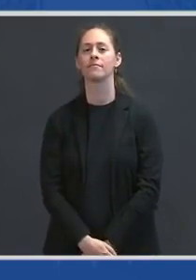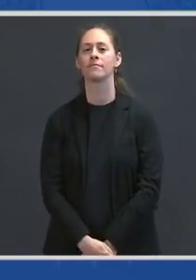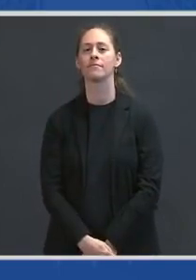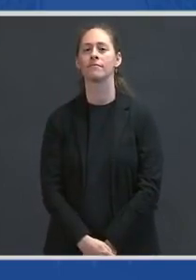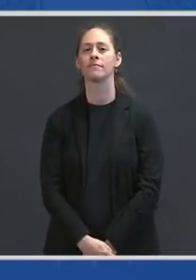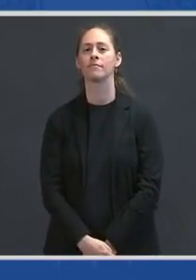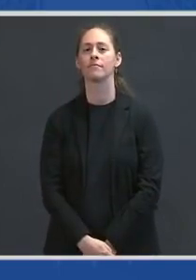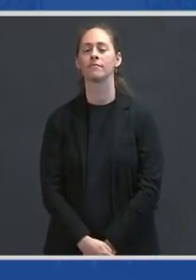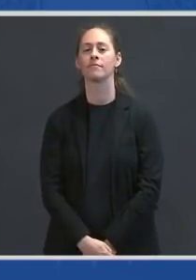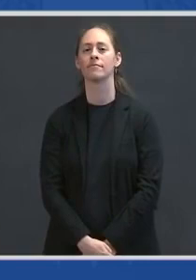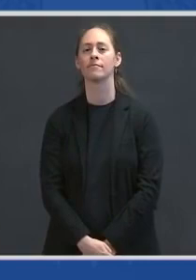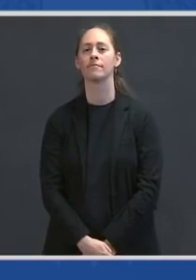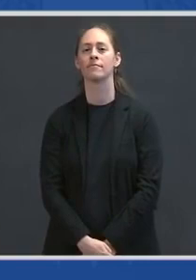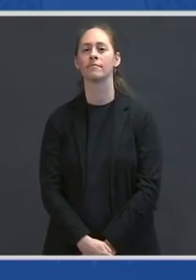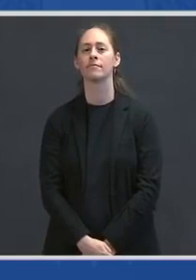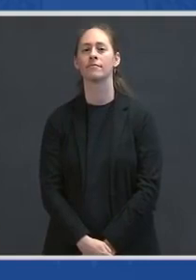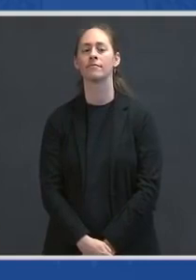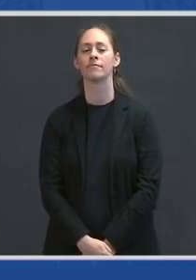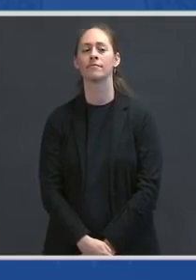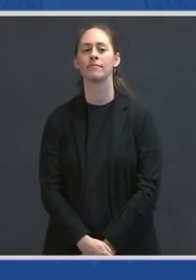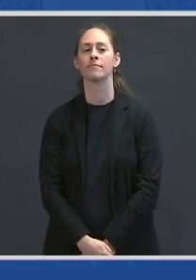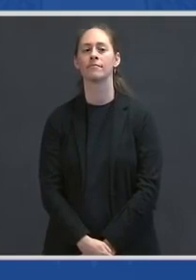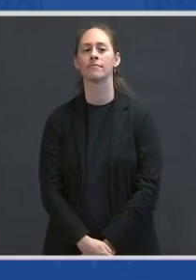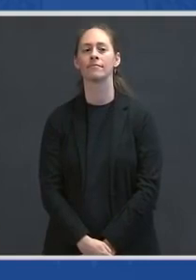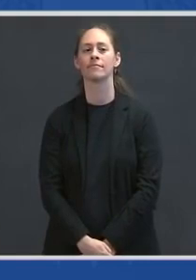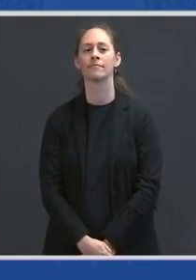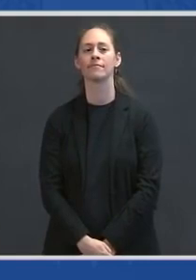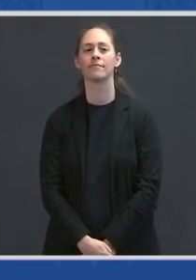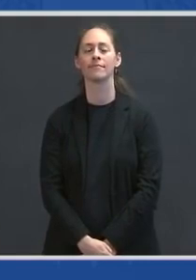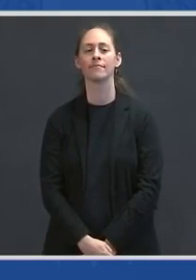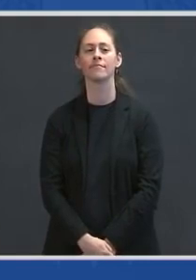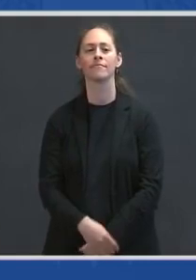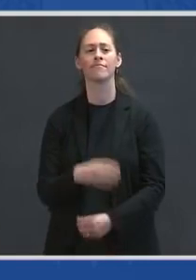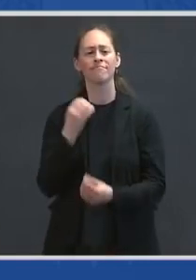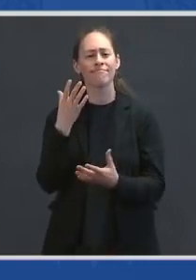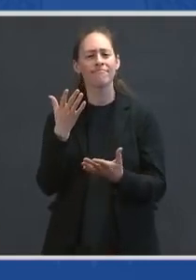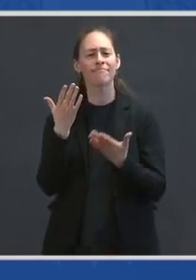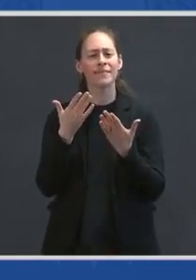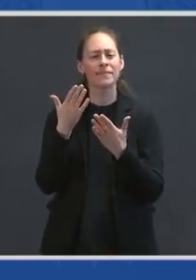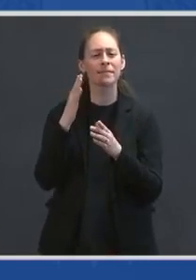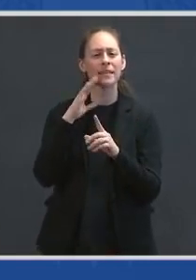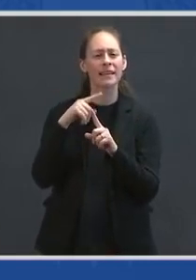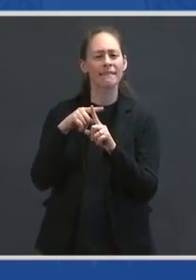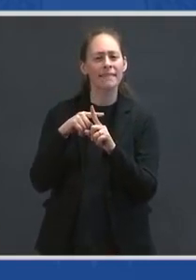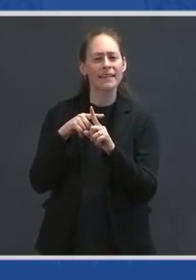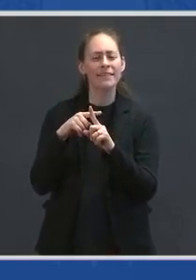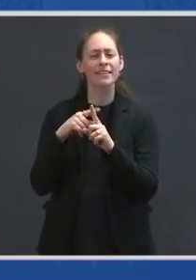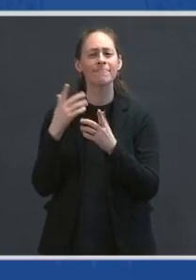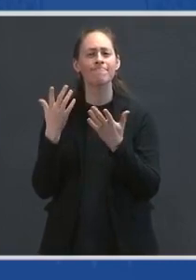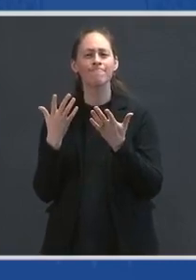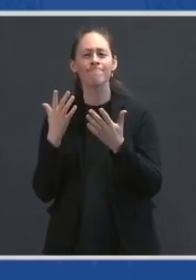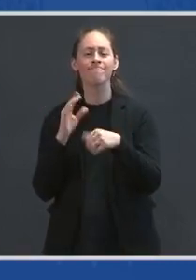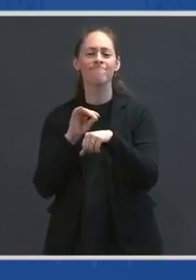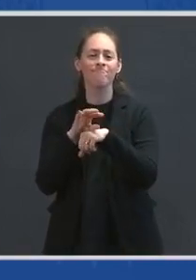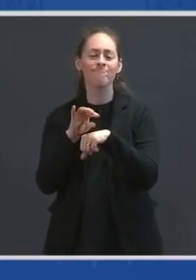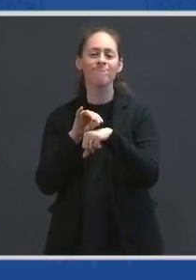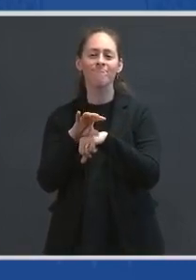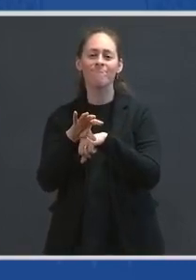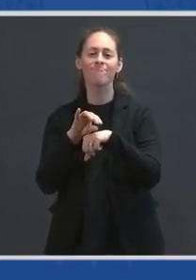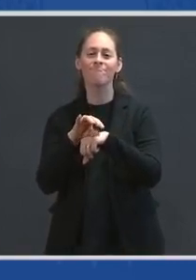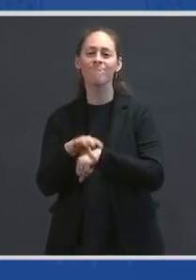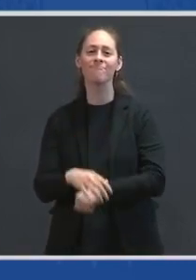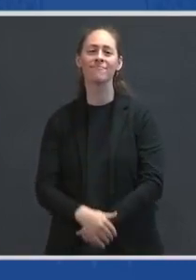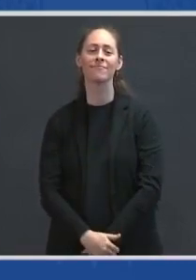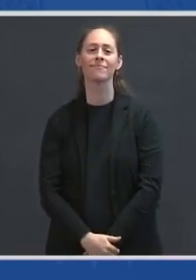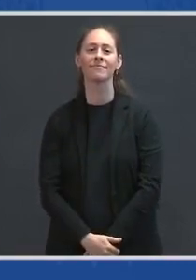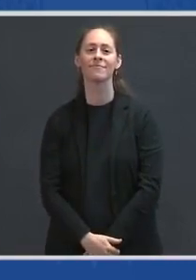body ache, fever, headache, all normal. Okay? When we're done, you're going to have a vaccine card. You're going to bring that back for dose number 2. Okay? Got